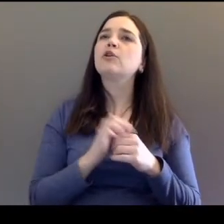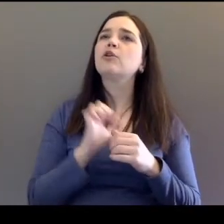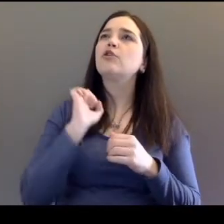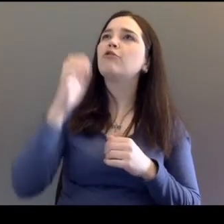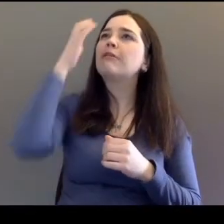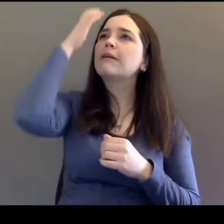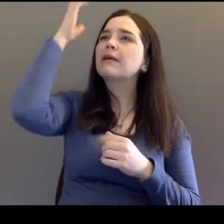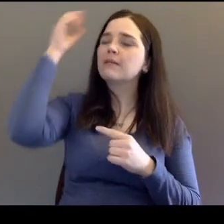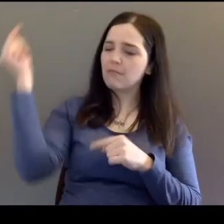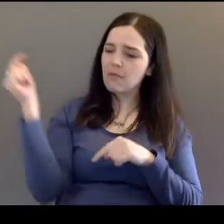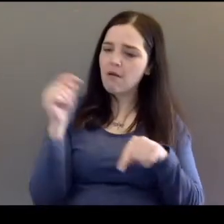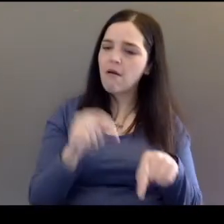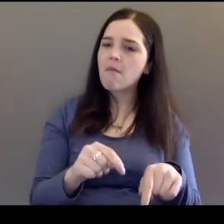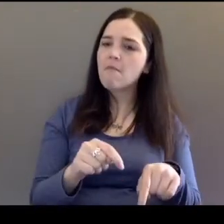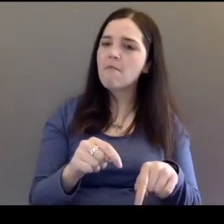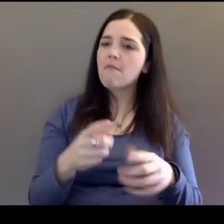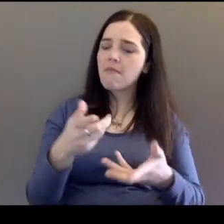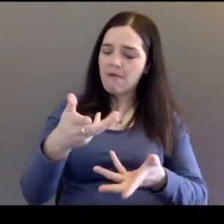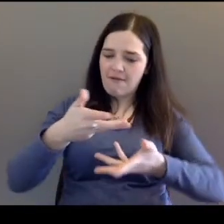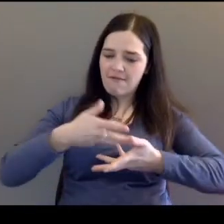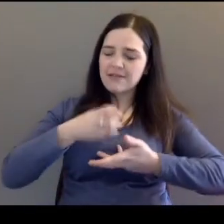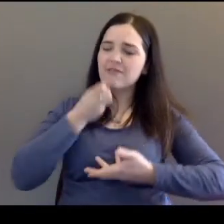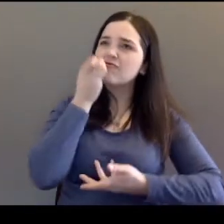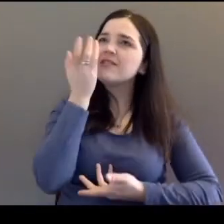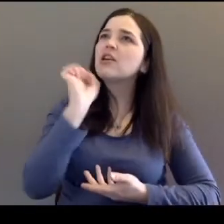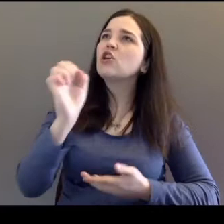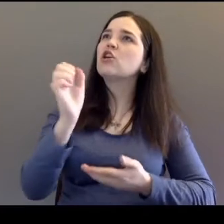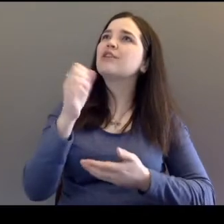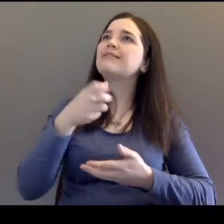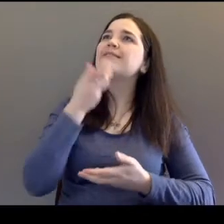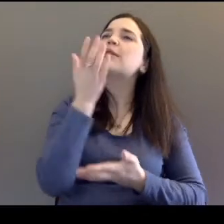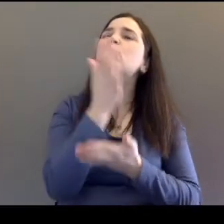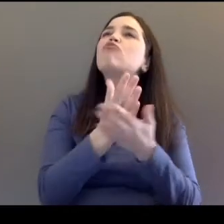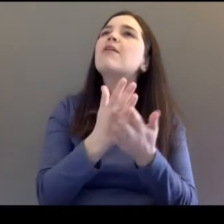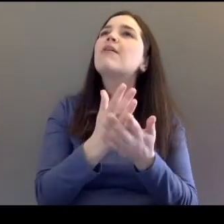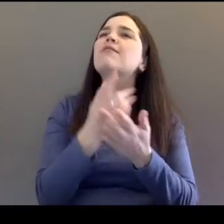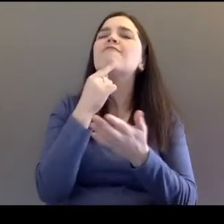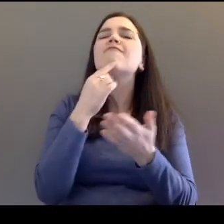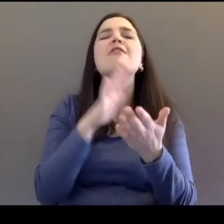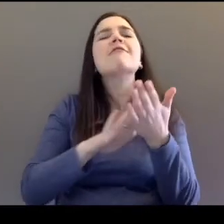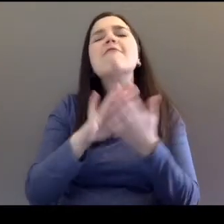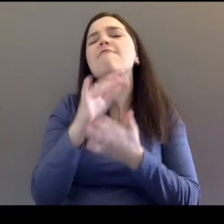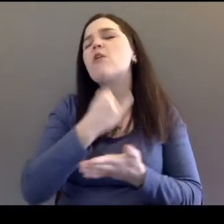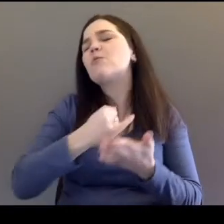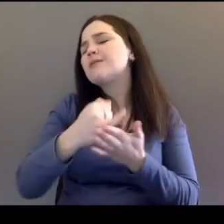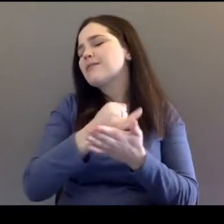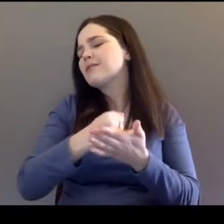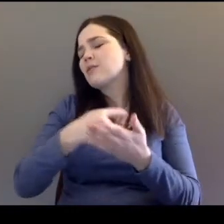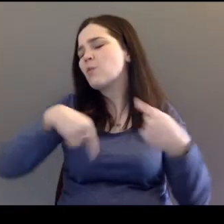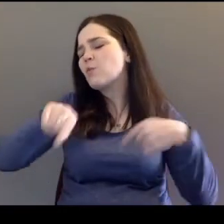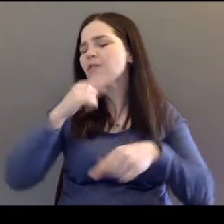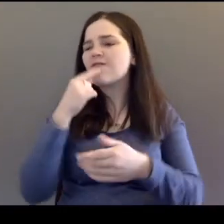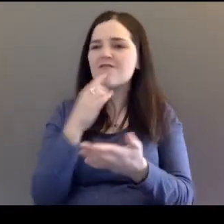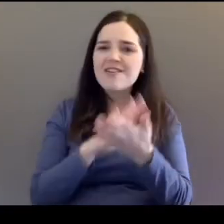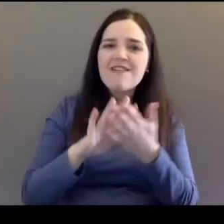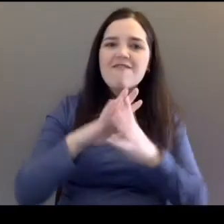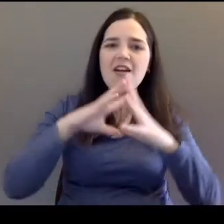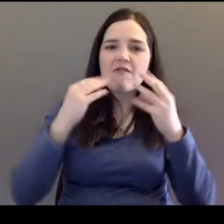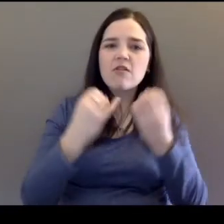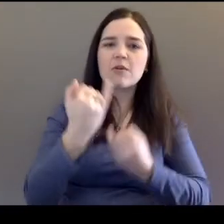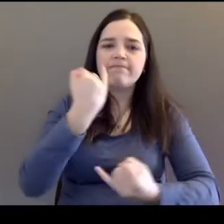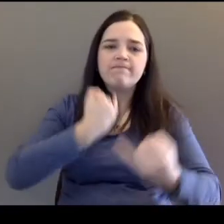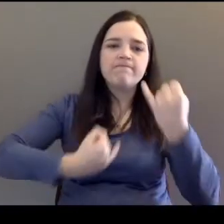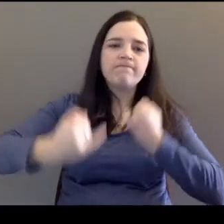Your kingdom come. Give us each day our daily bread. Forgive us our sins as we forgive everyone who sins against